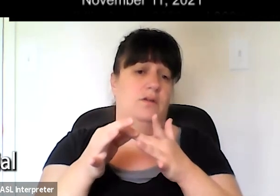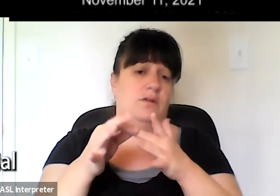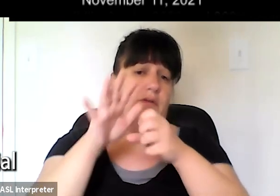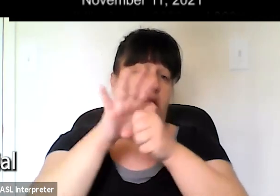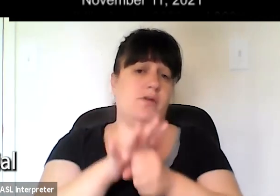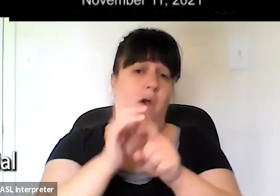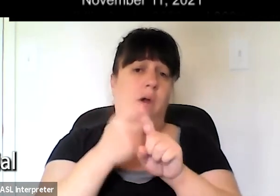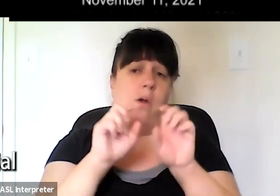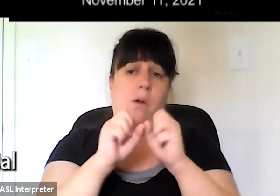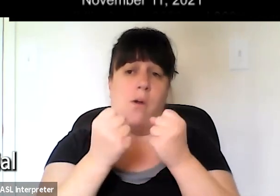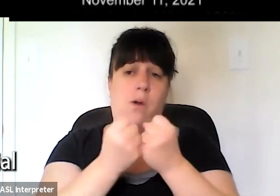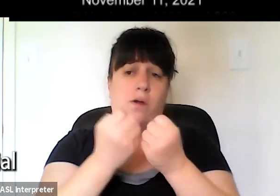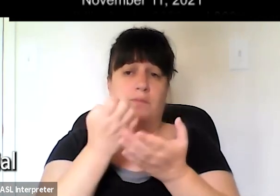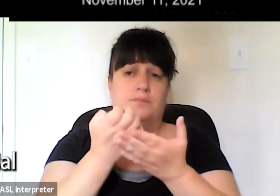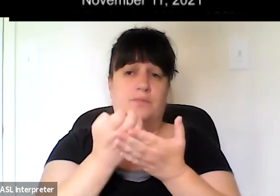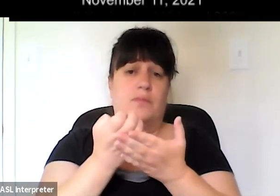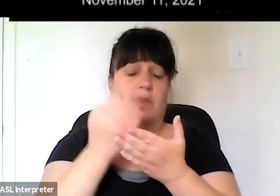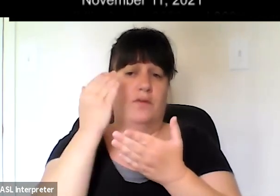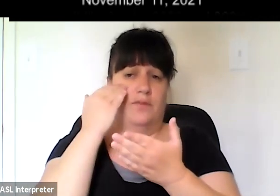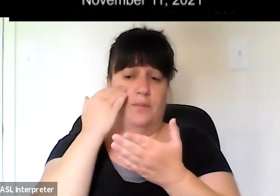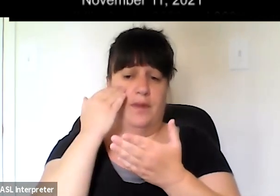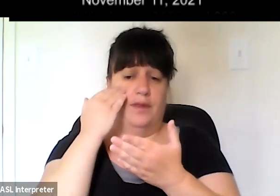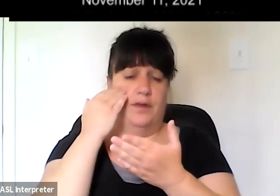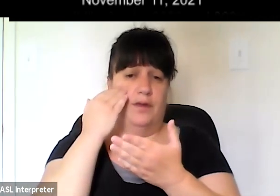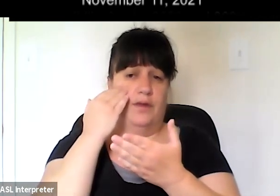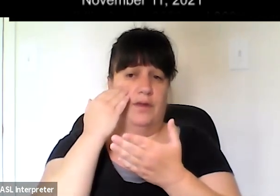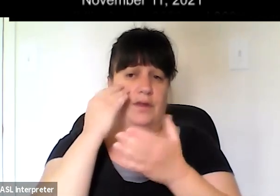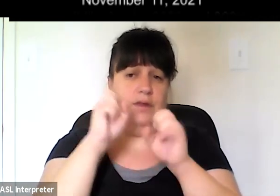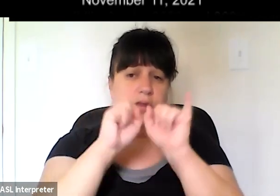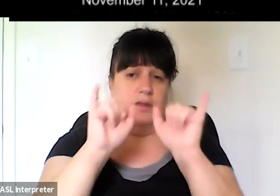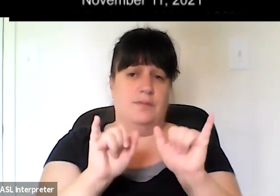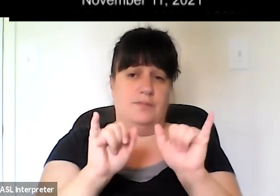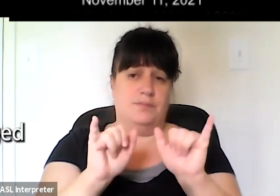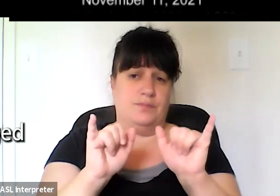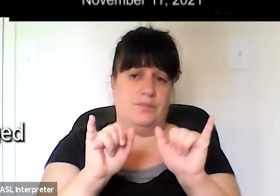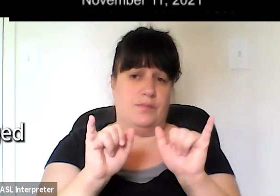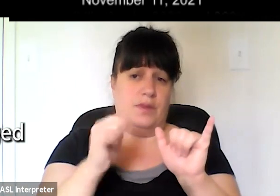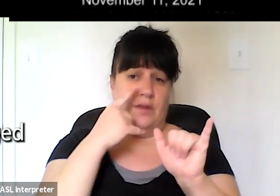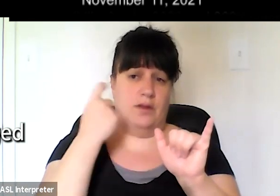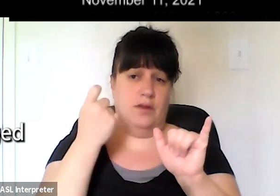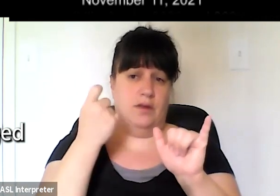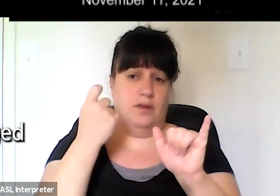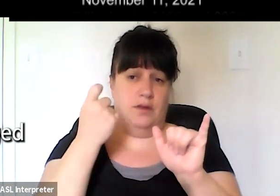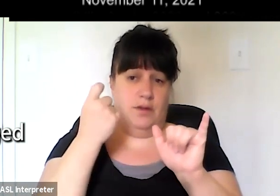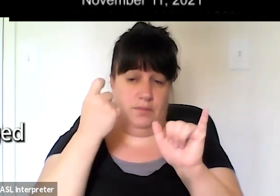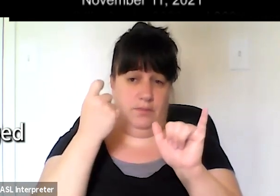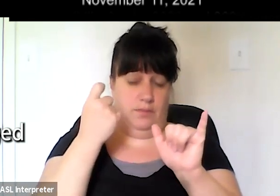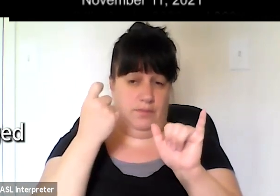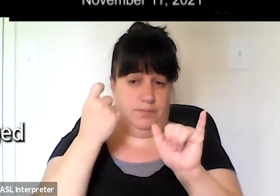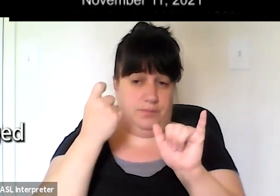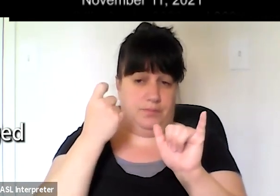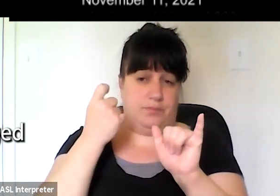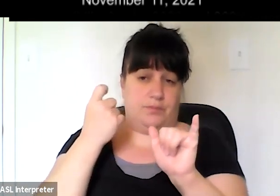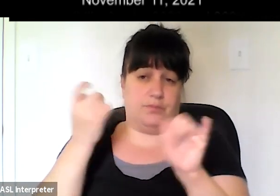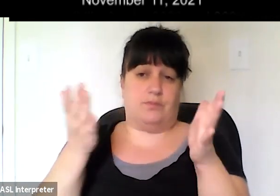from societal, economic, and familial systems, because students are not encouraged to